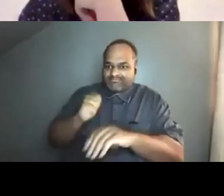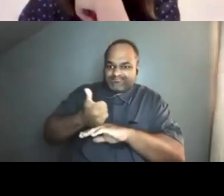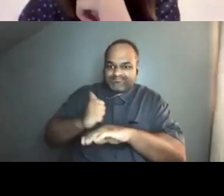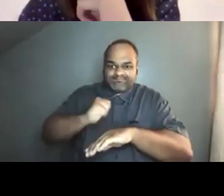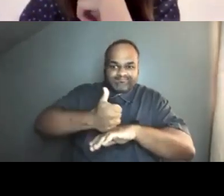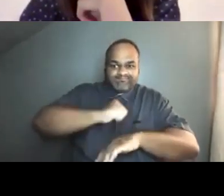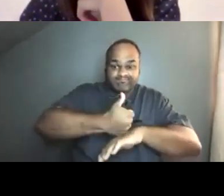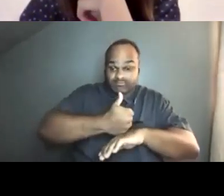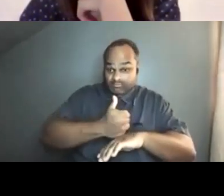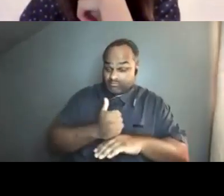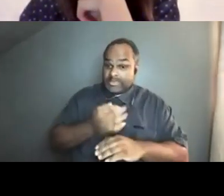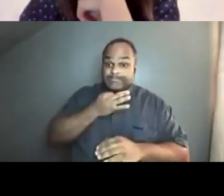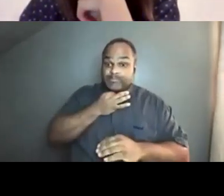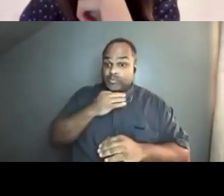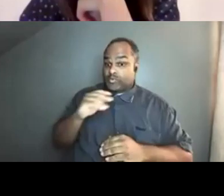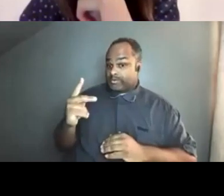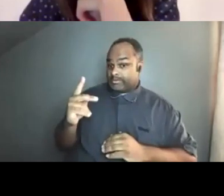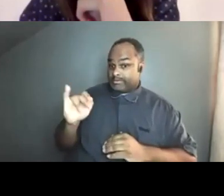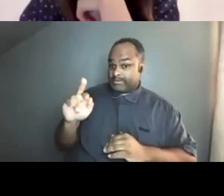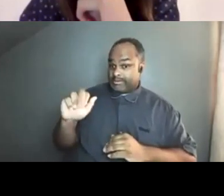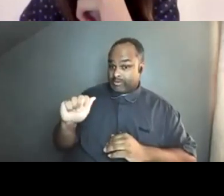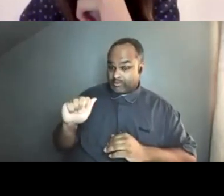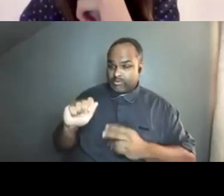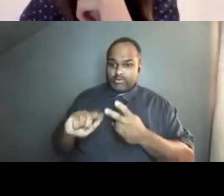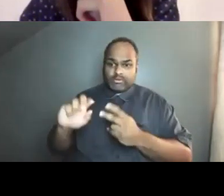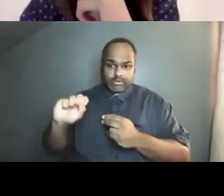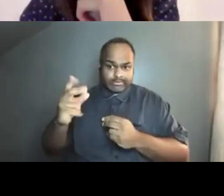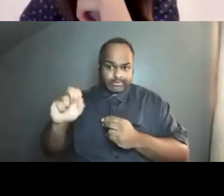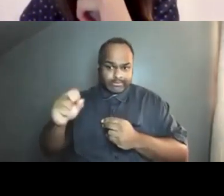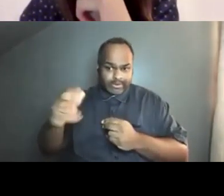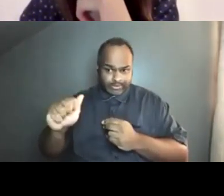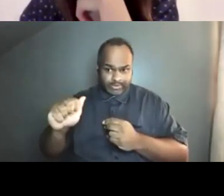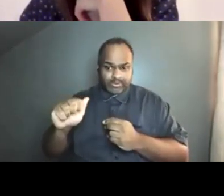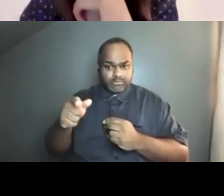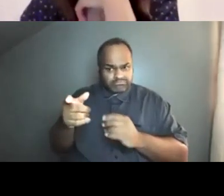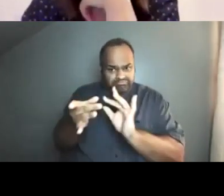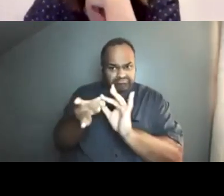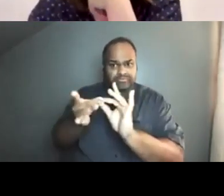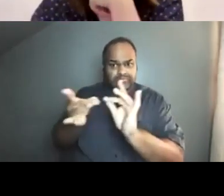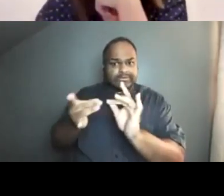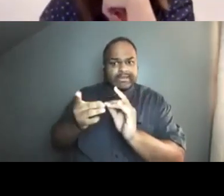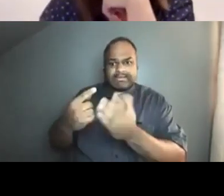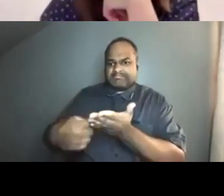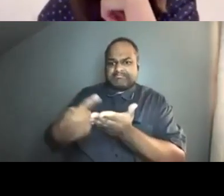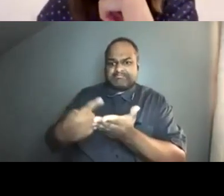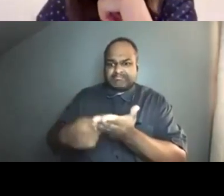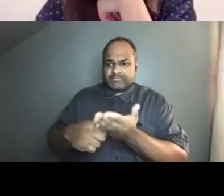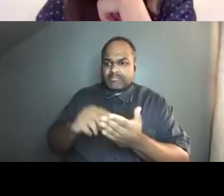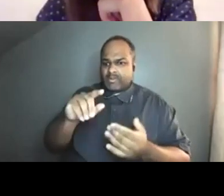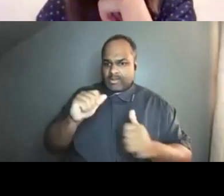ask Kira and Sasha if there was more that you wanted to say about the theater